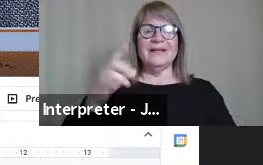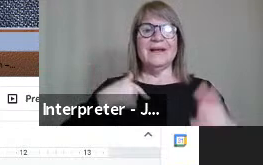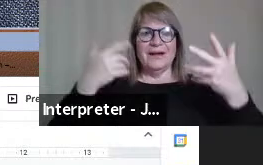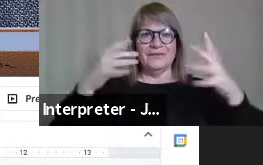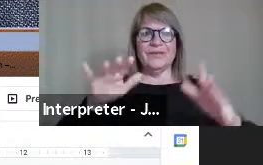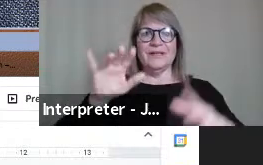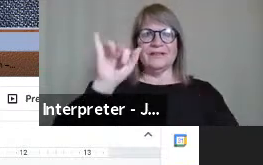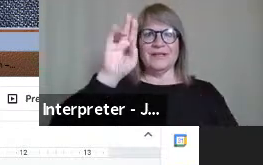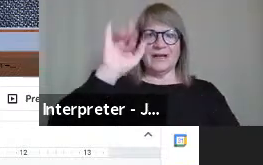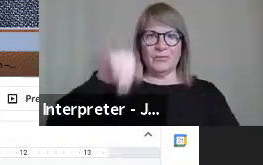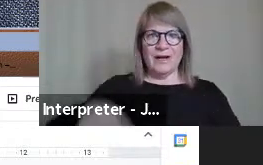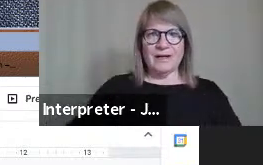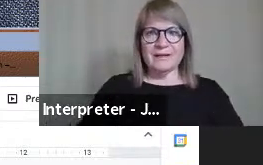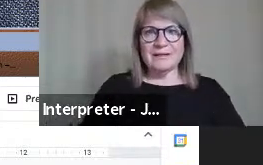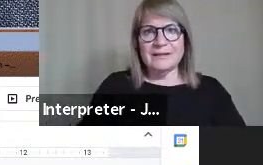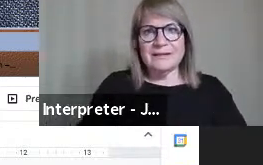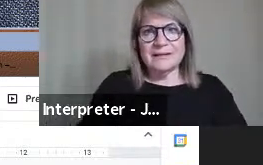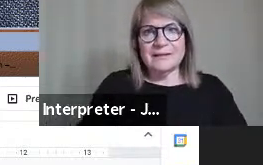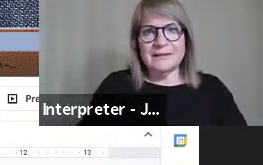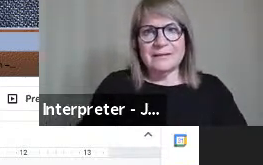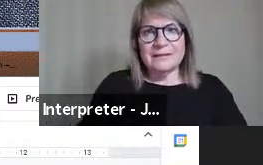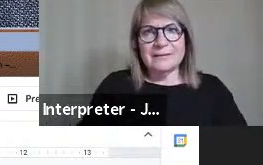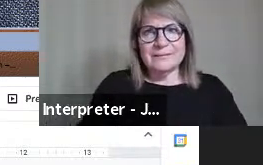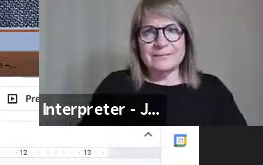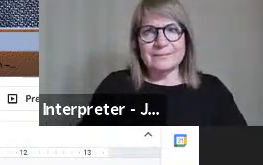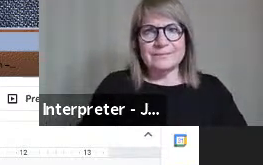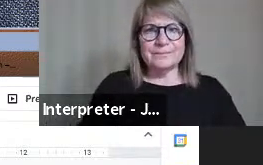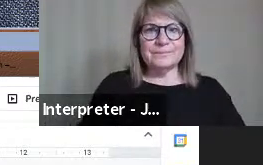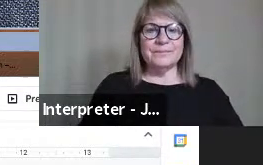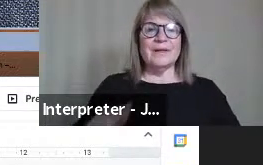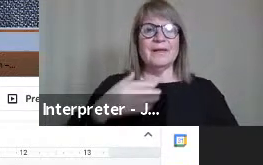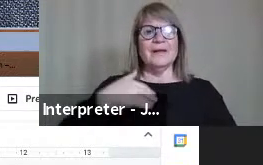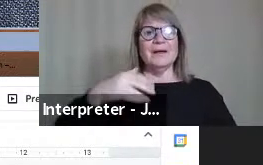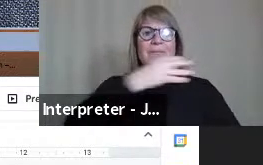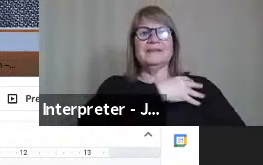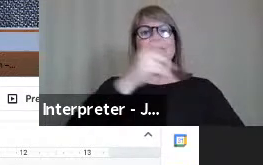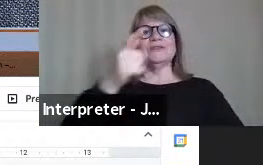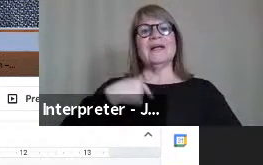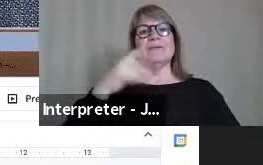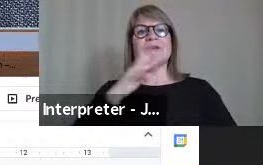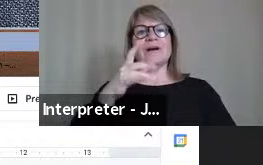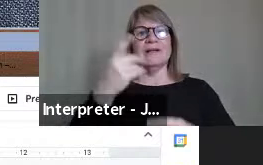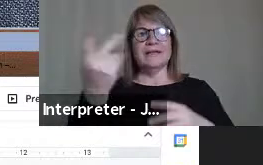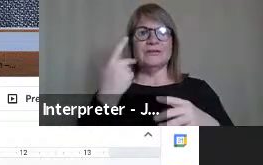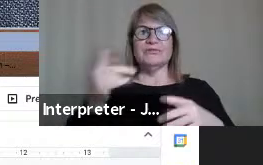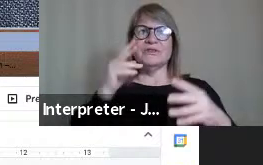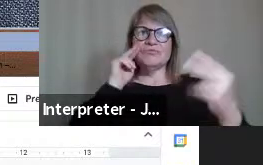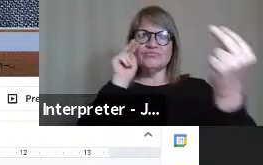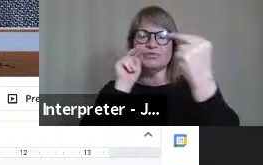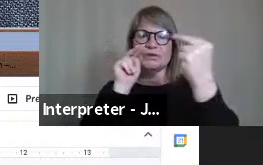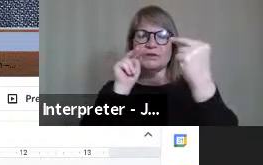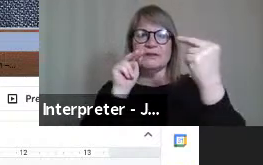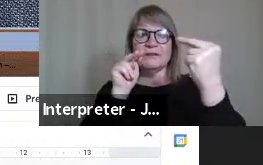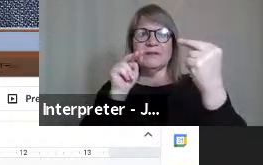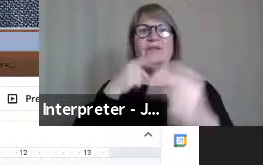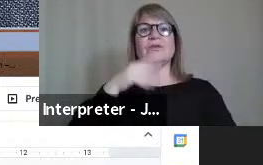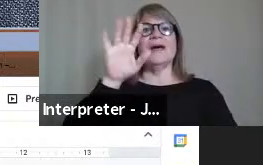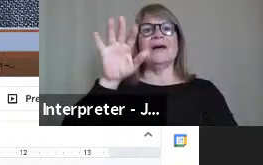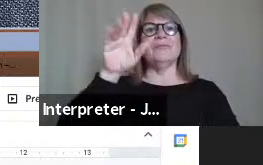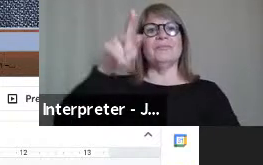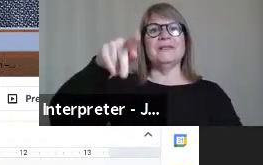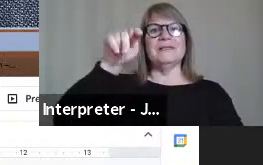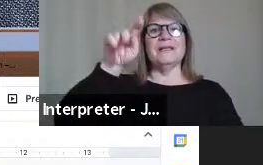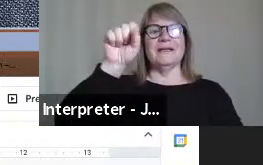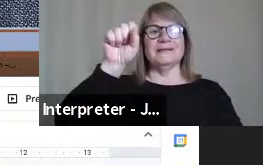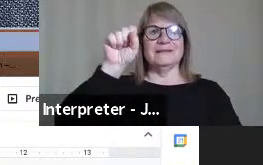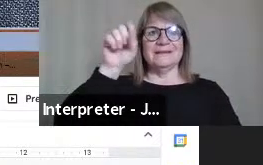one day over a cold beer my platoon sergeant staff sergeant edwards and i were talking he looks at me in the eye and he tells me you have ptsd before